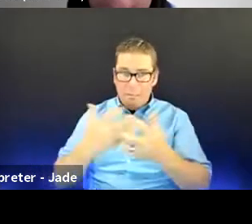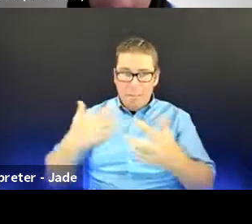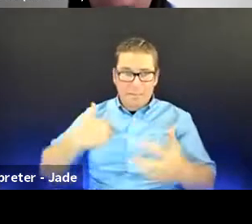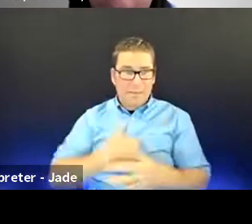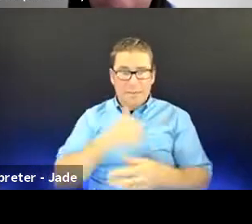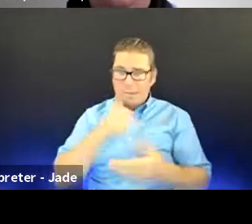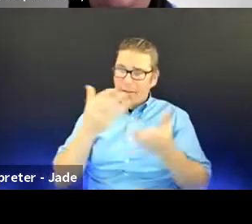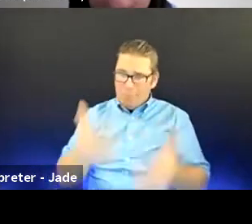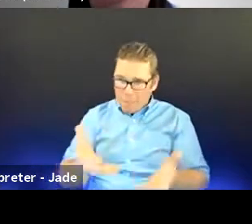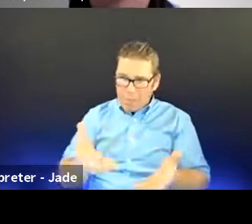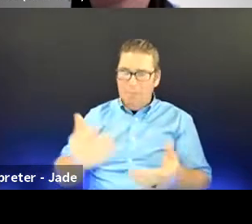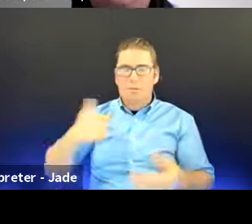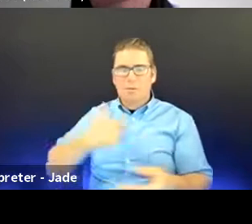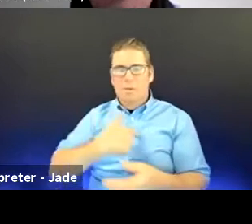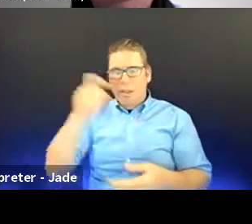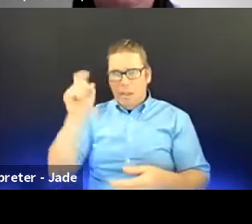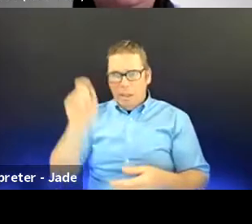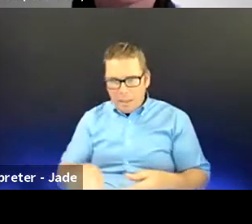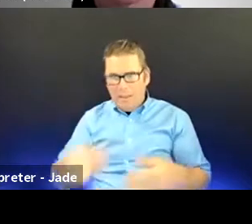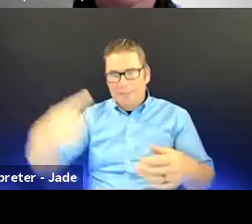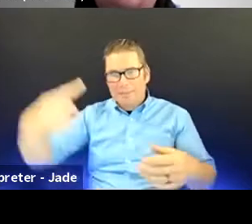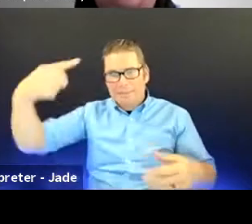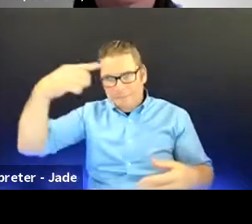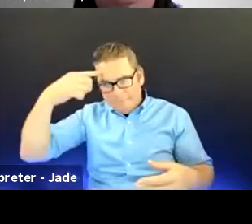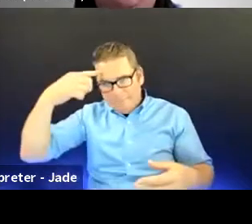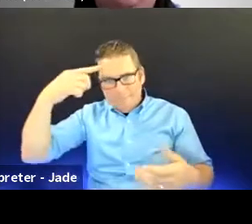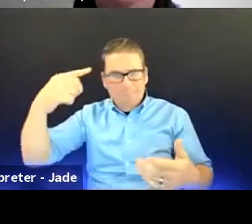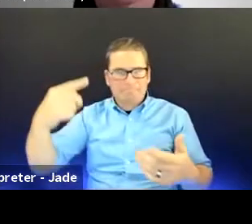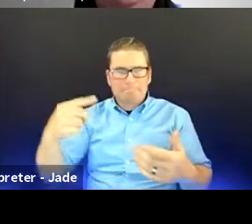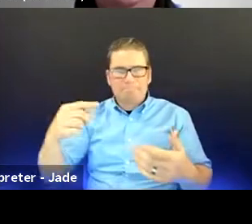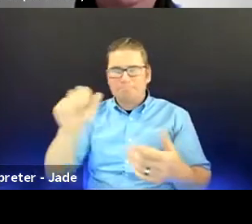people push back against that kind of hate and erasure as well.